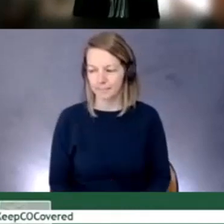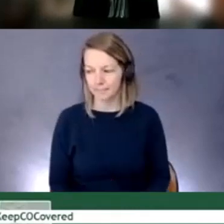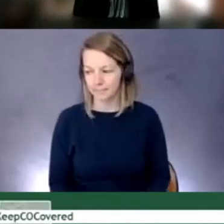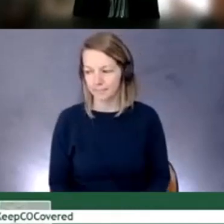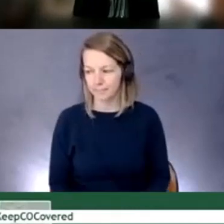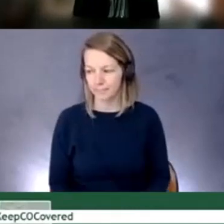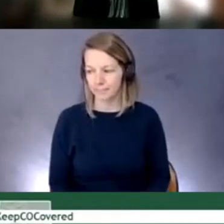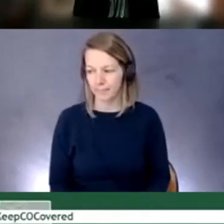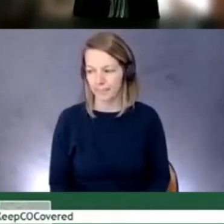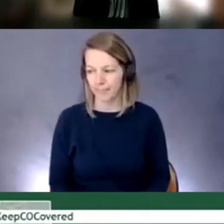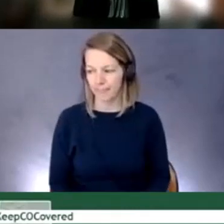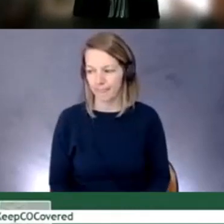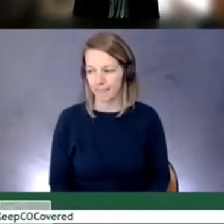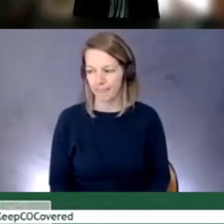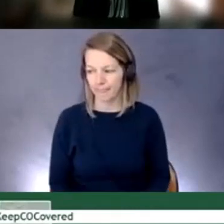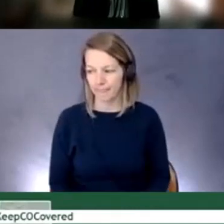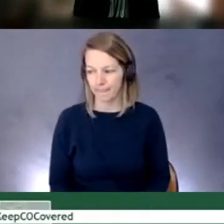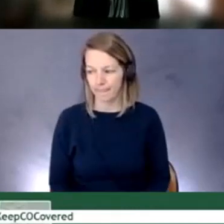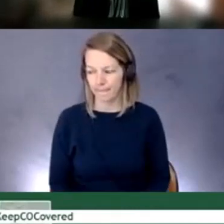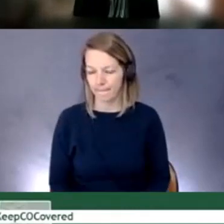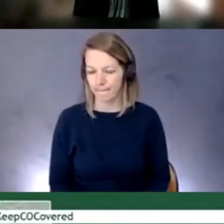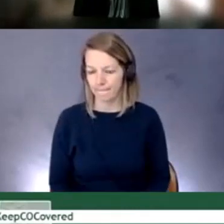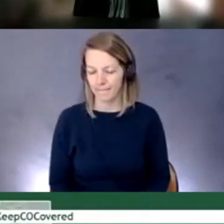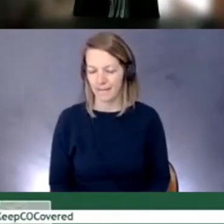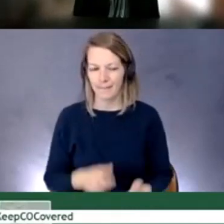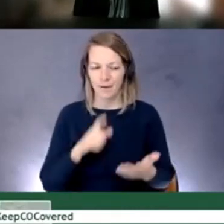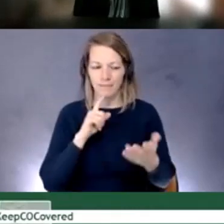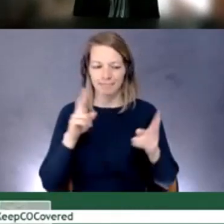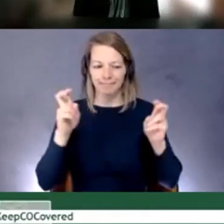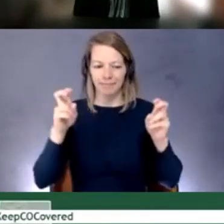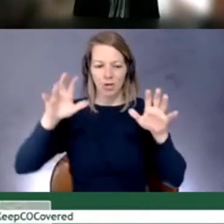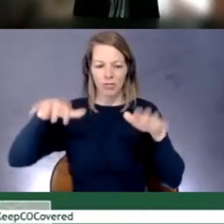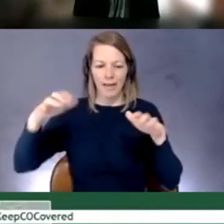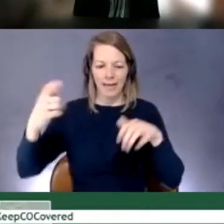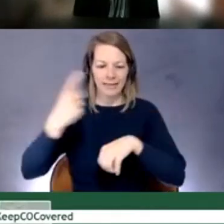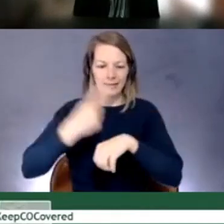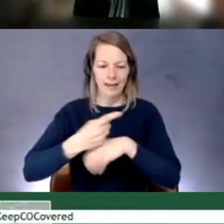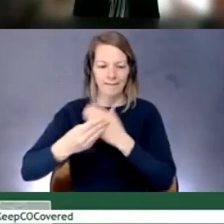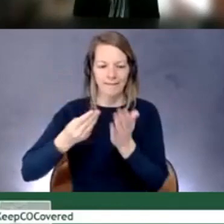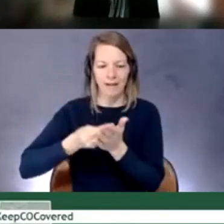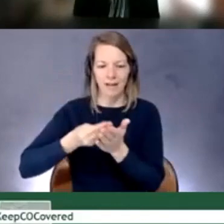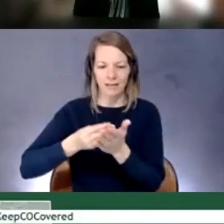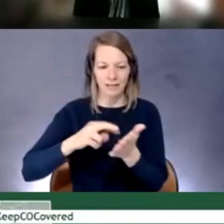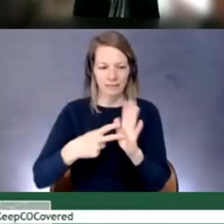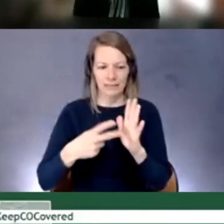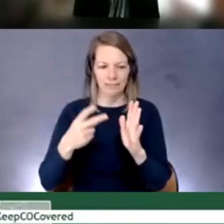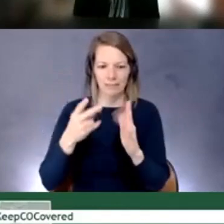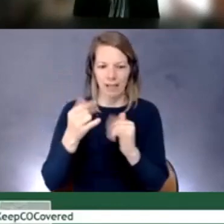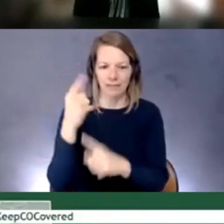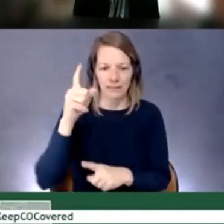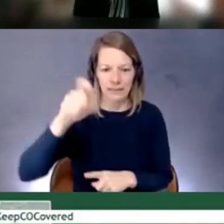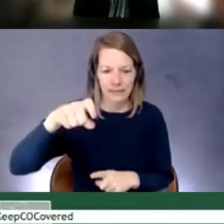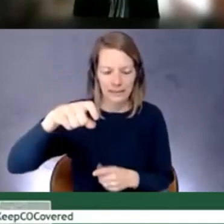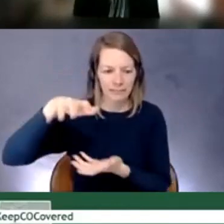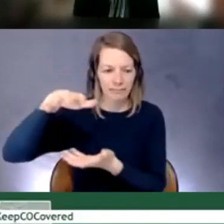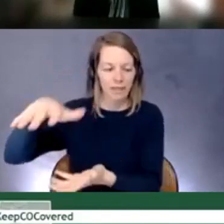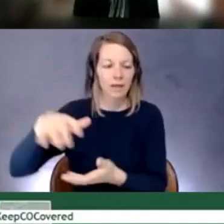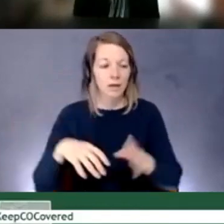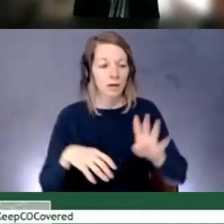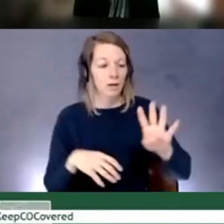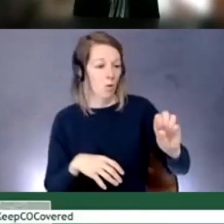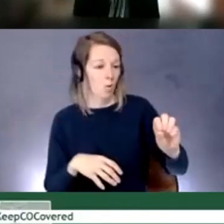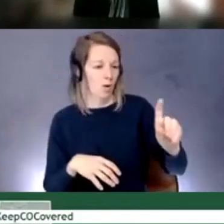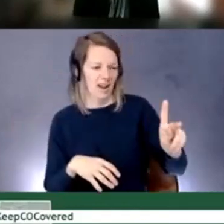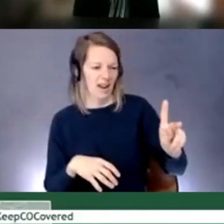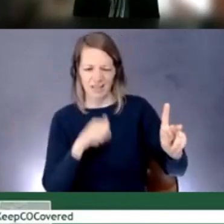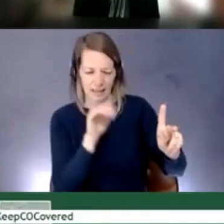then turn it over to you. But reserves are rainy day funds. And you know, when we talk about it as comparing to 401ks, it's not because 401ks are rainy day